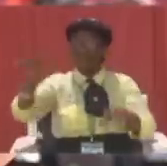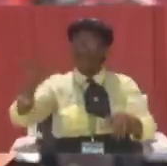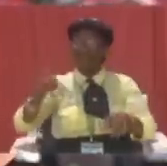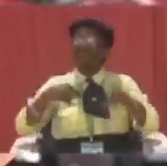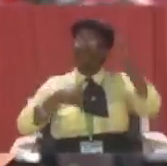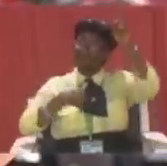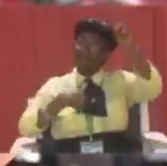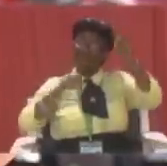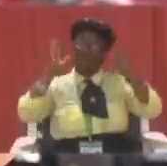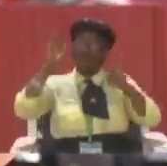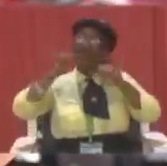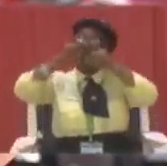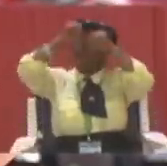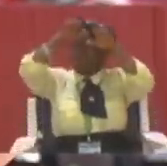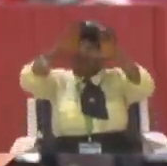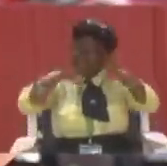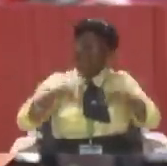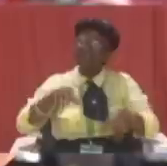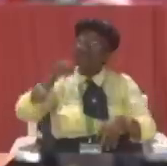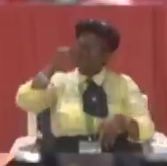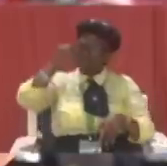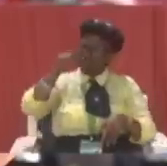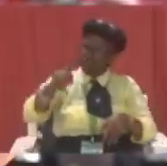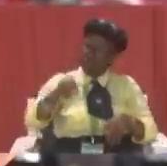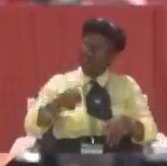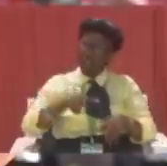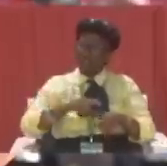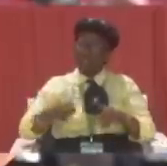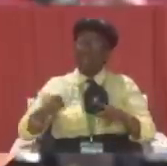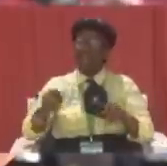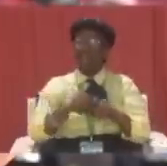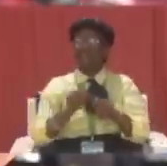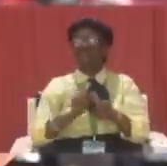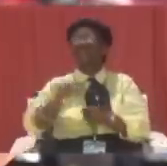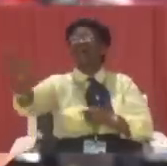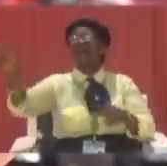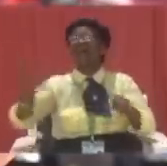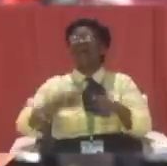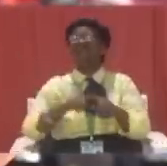But as far as your children are concerned, I will multiply.